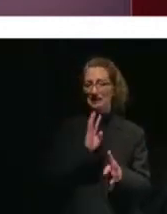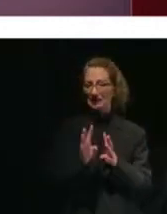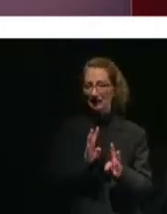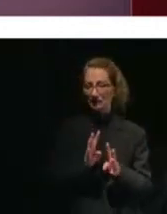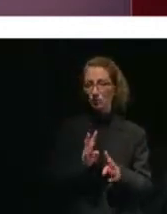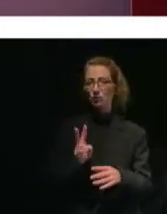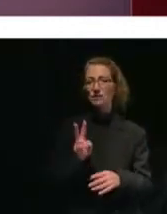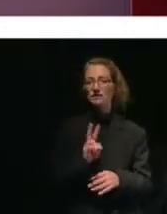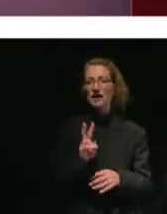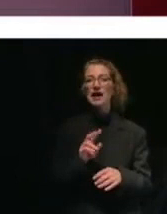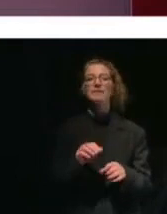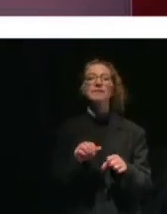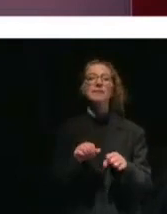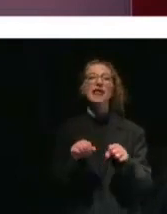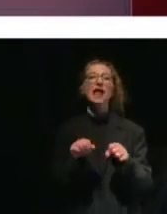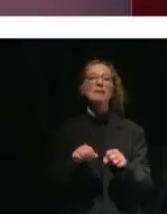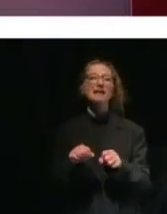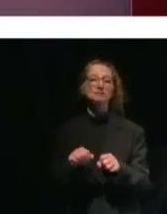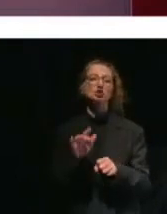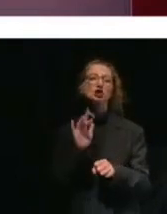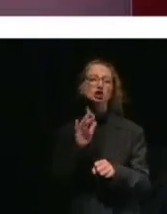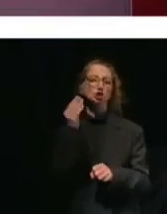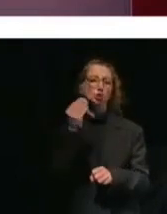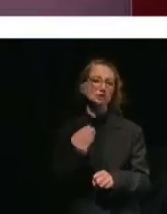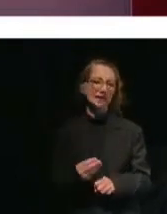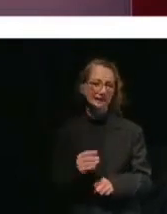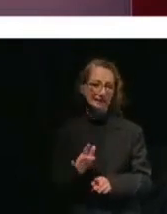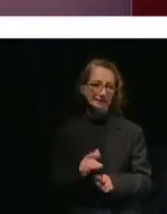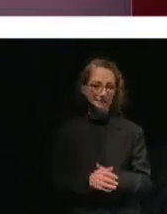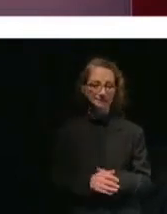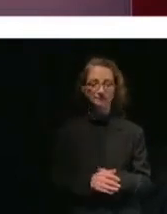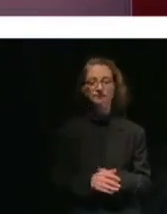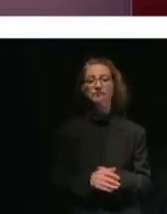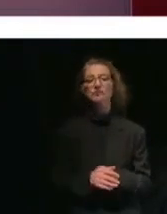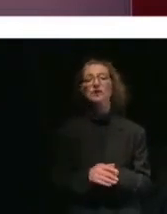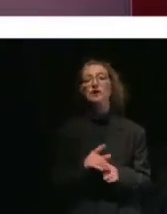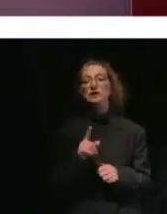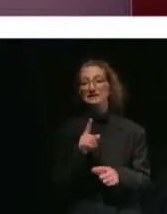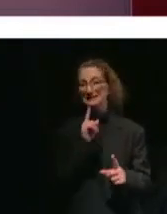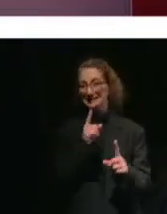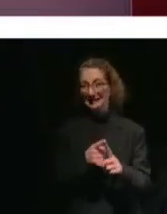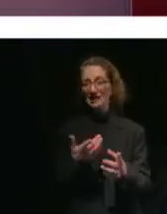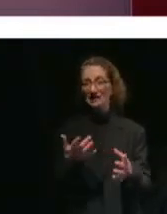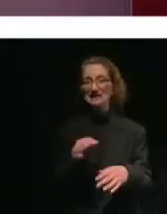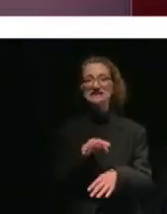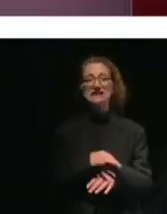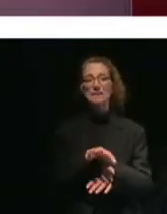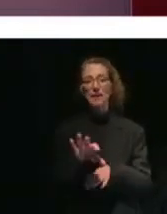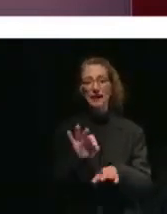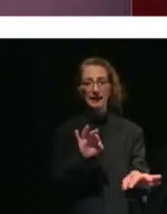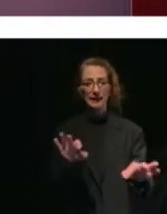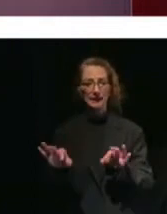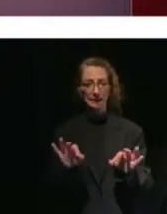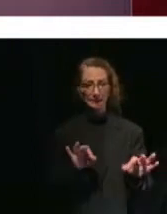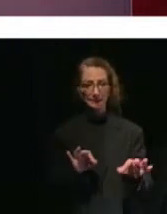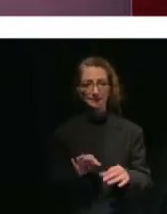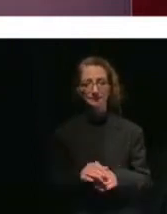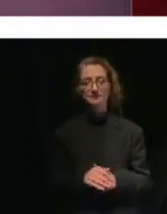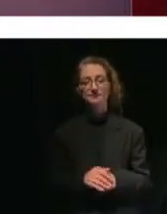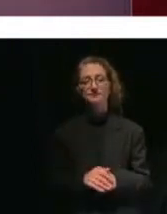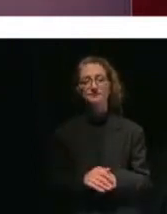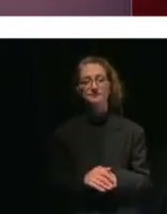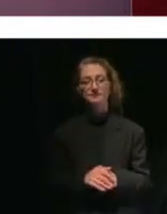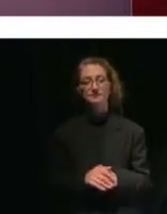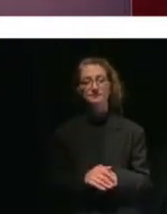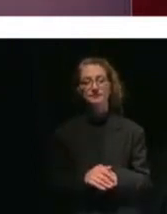And 1 interview with an ableism critical activist, as well as an expert interview with a representative of the